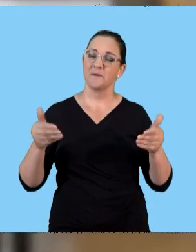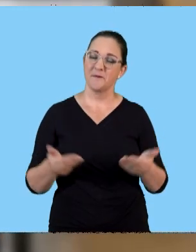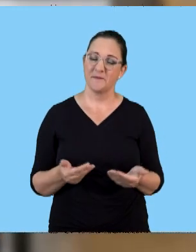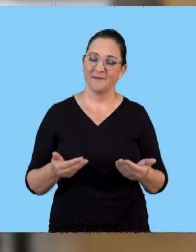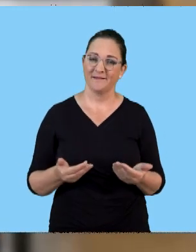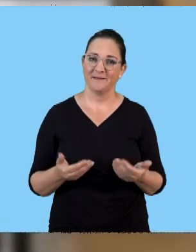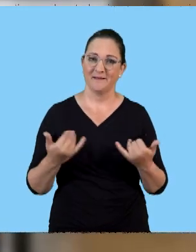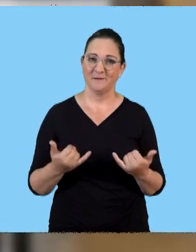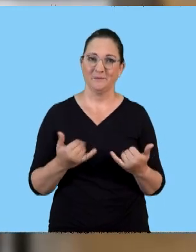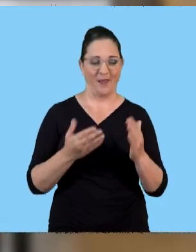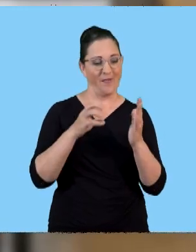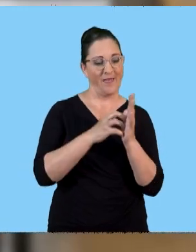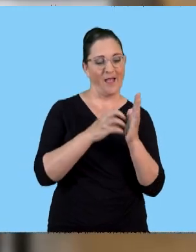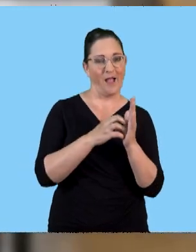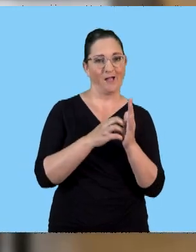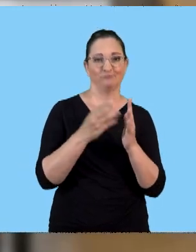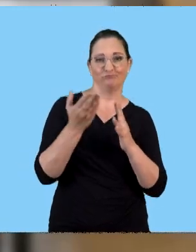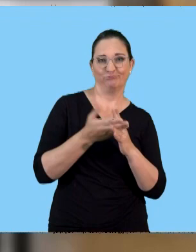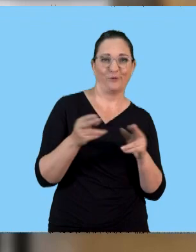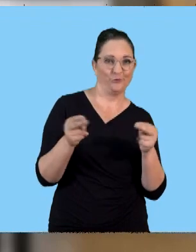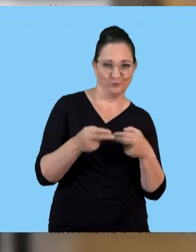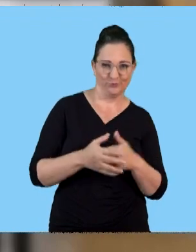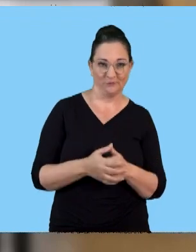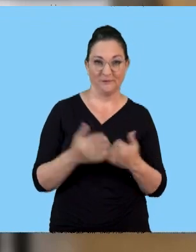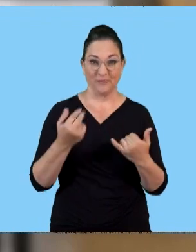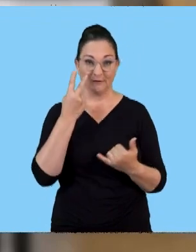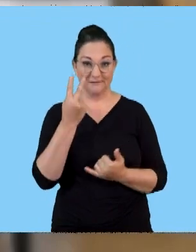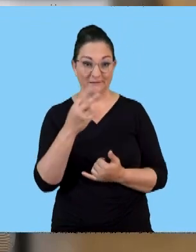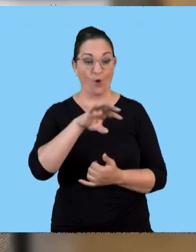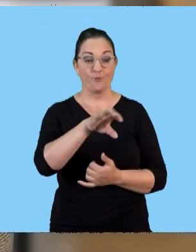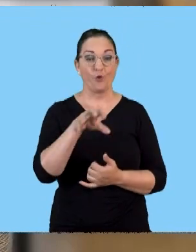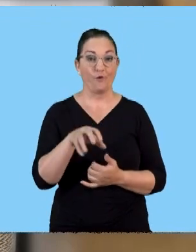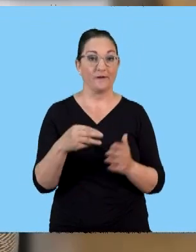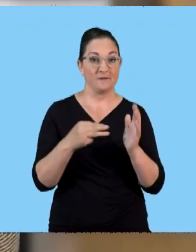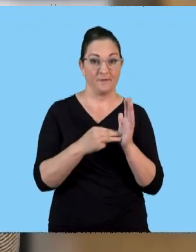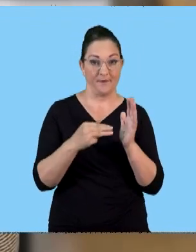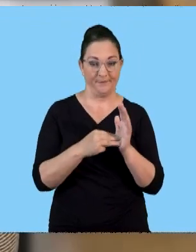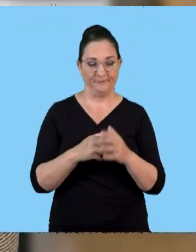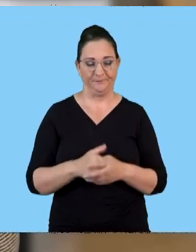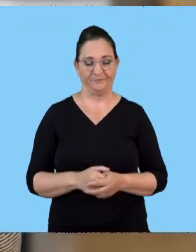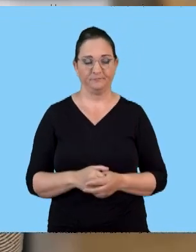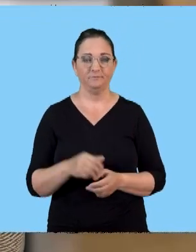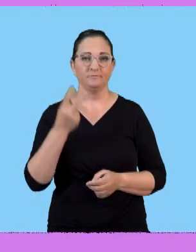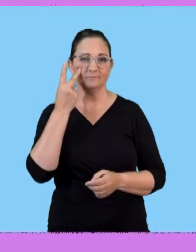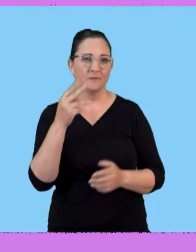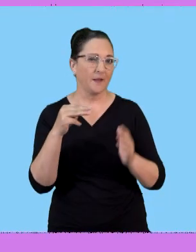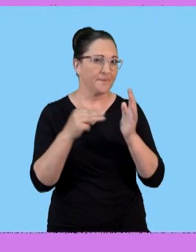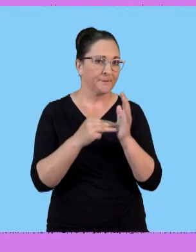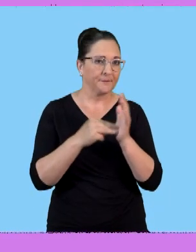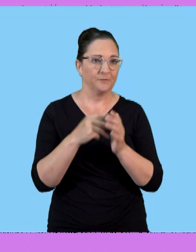Guys, welcome back after that short advert break. Let us now look at a provincial map. So looking at our map,